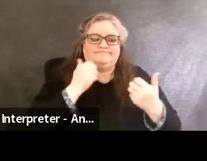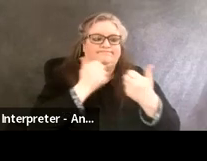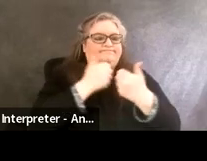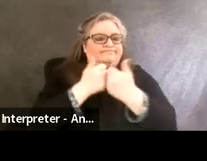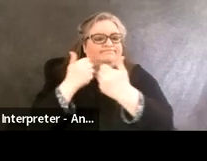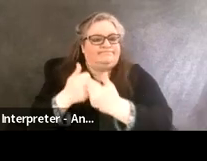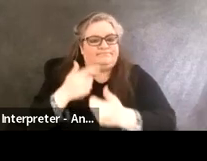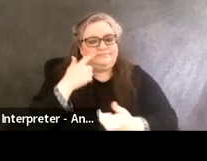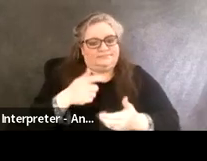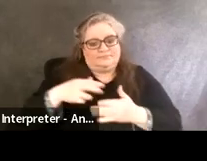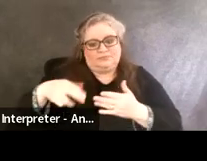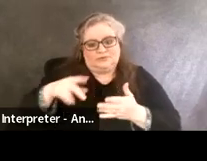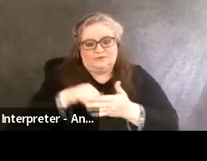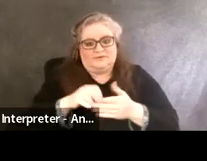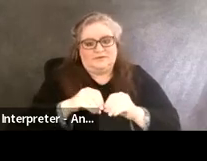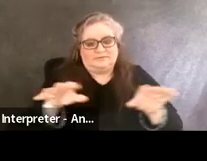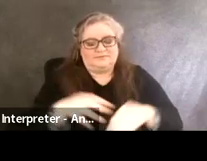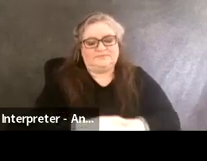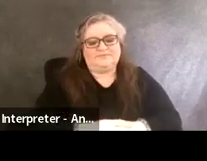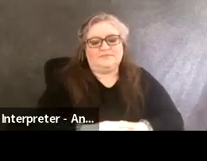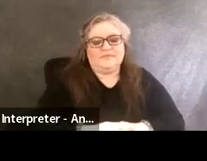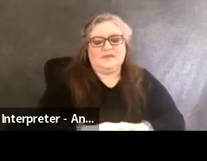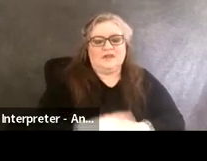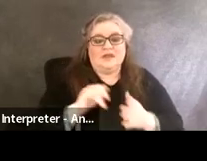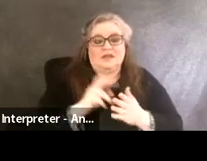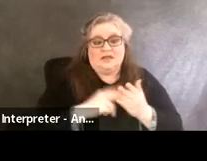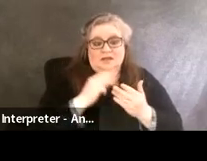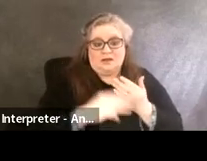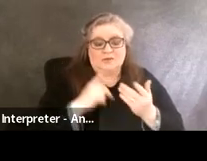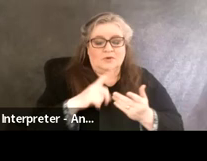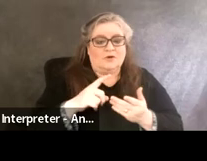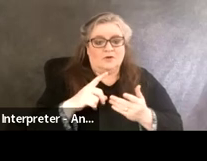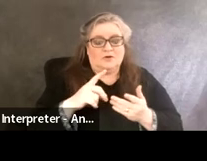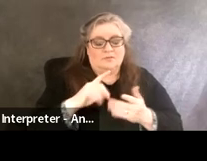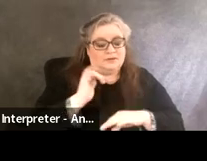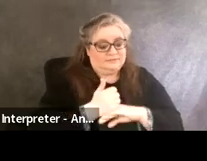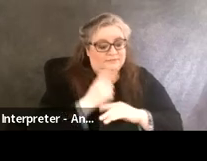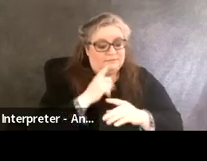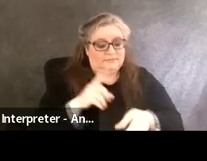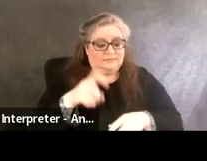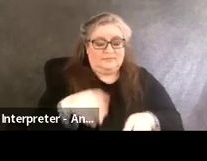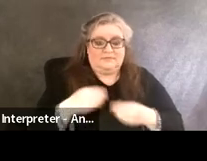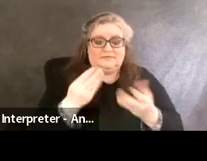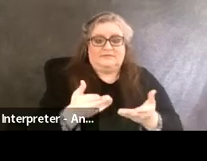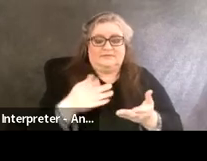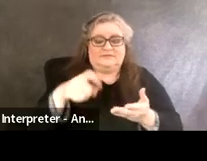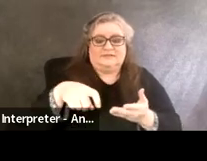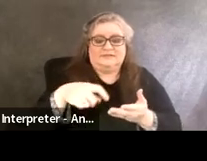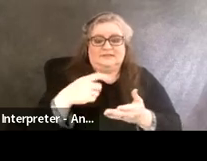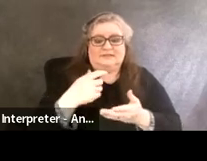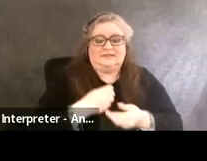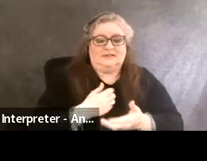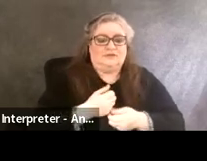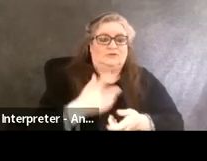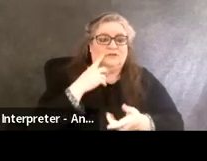result of that. So this grant program is designed to provide some needed relief to arts and culture organizations in suburban